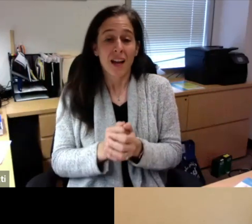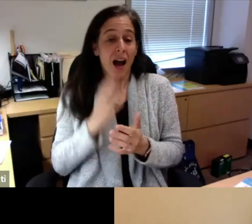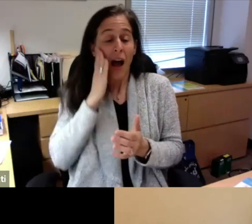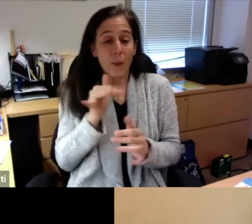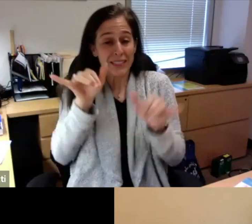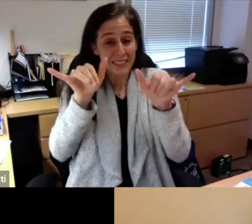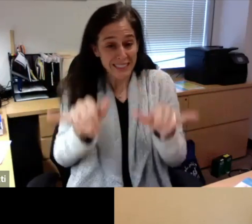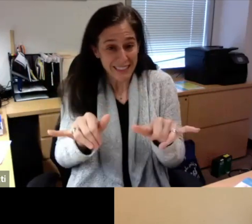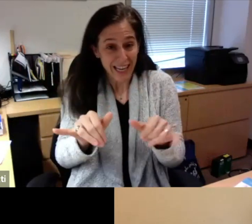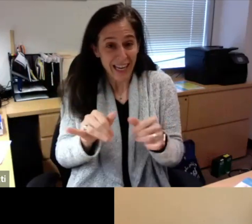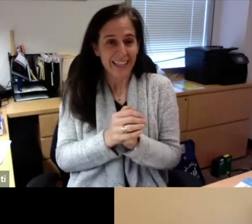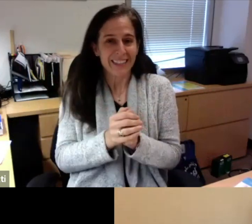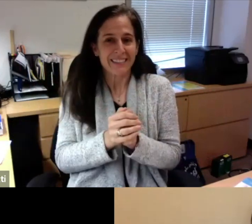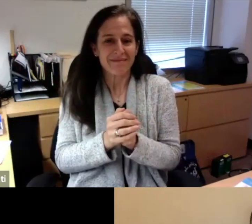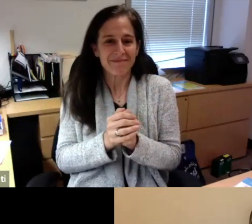It was a great pleasure.